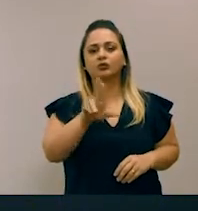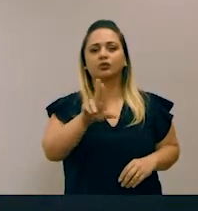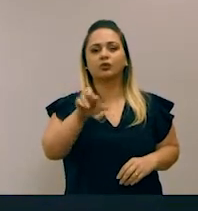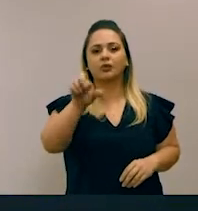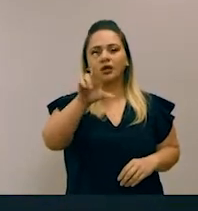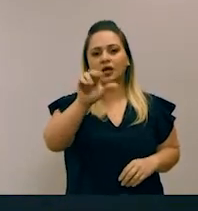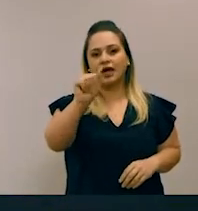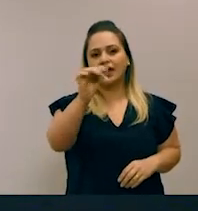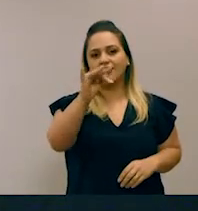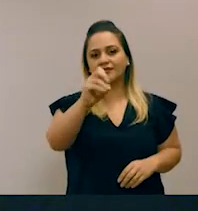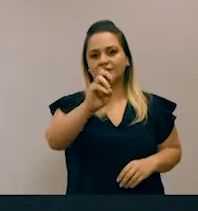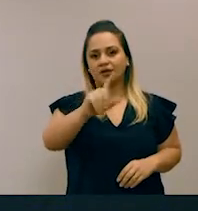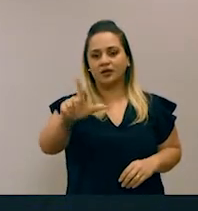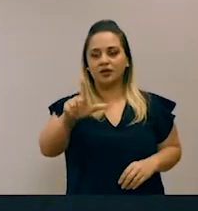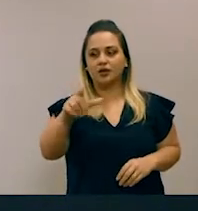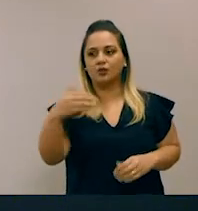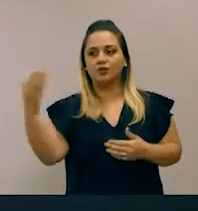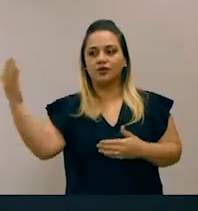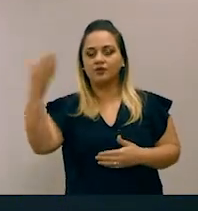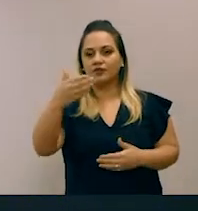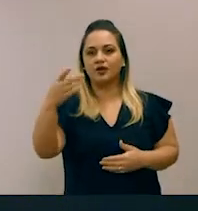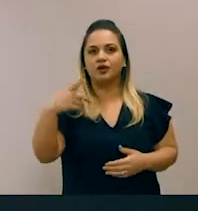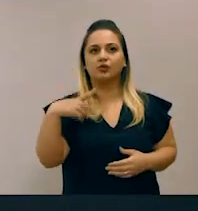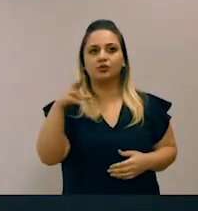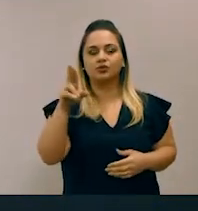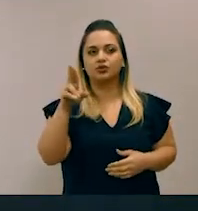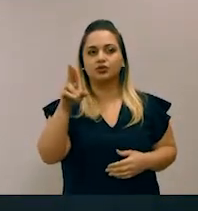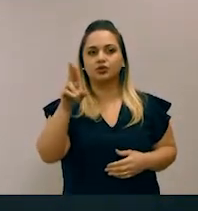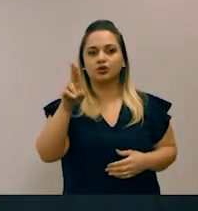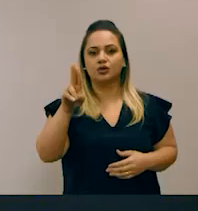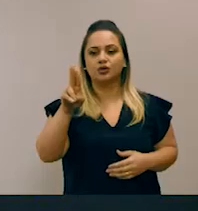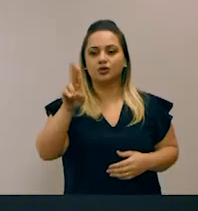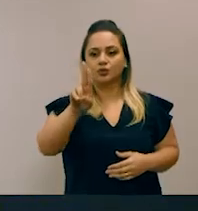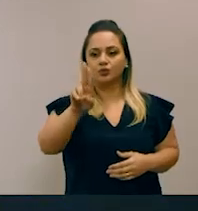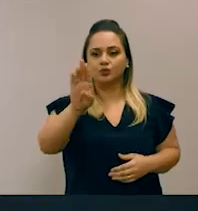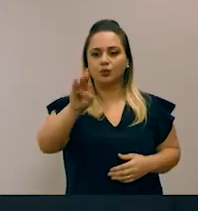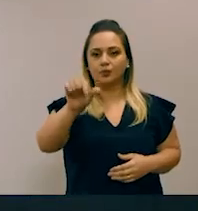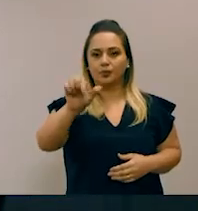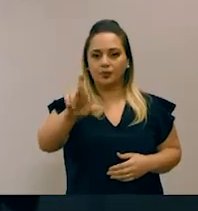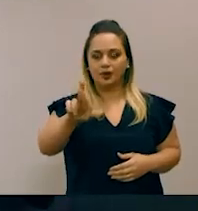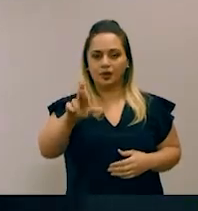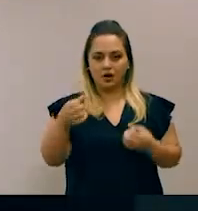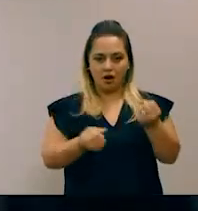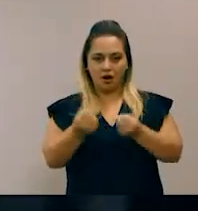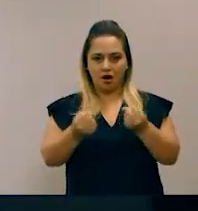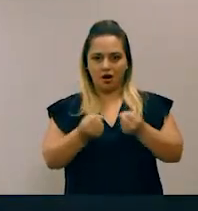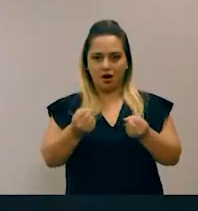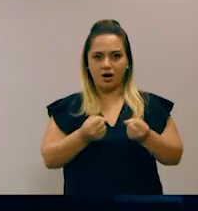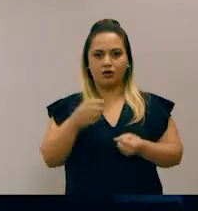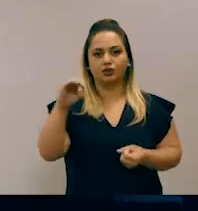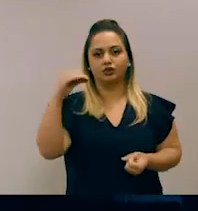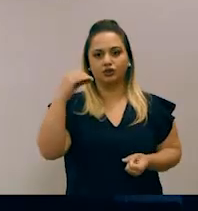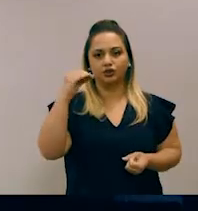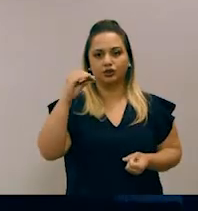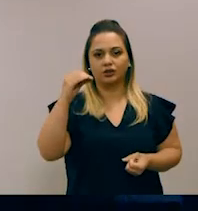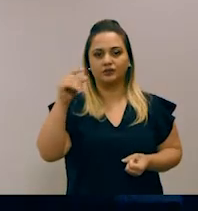So another announcement, Rafael, you came here by Uber, so we left your keys at the Uber driver